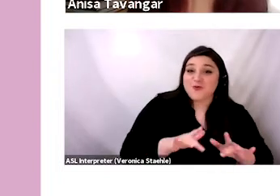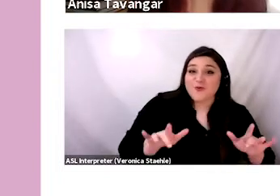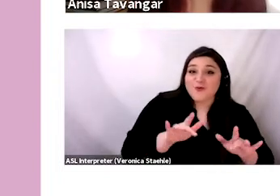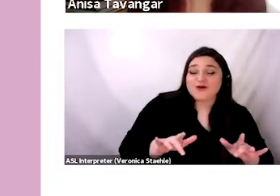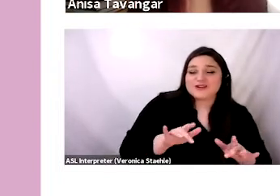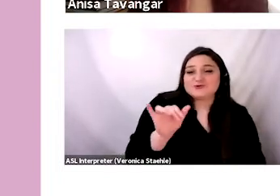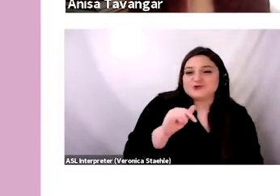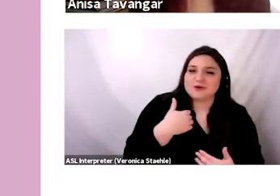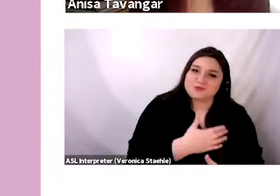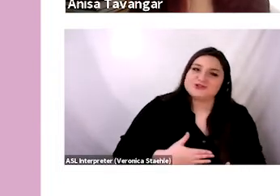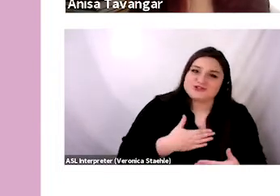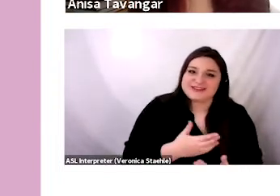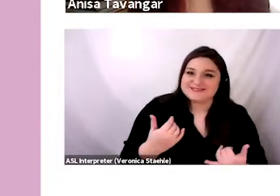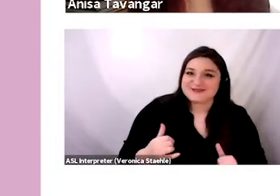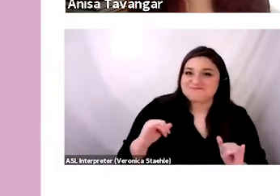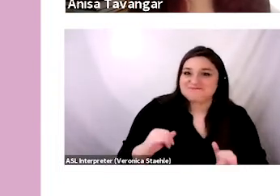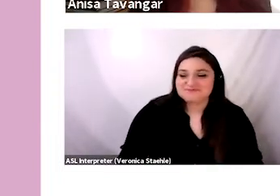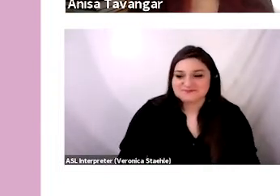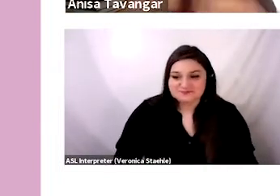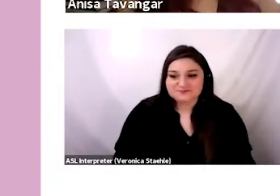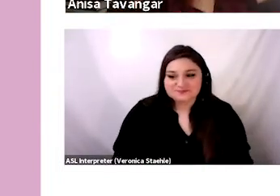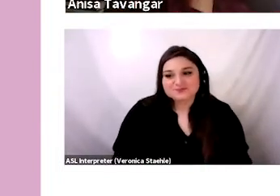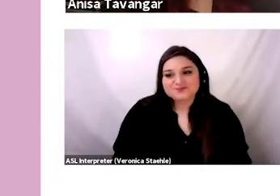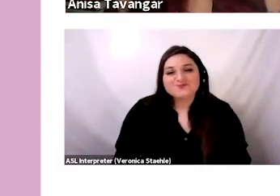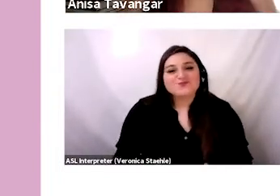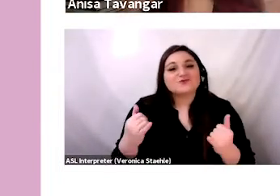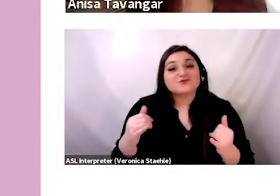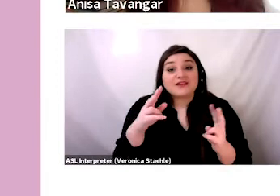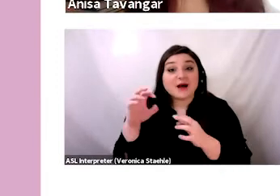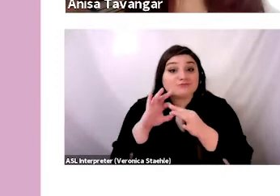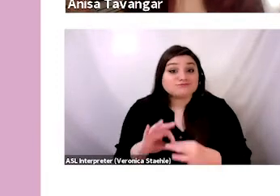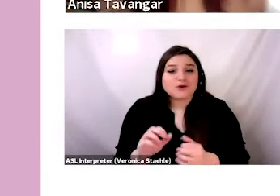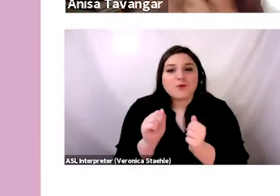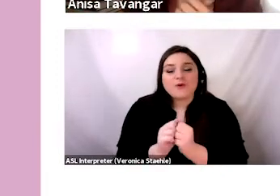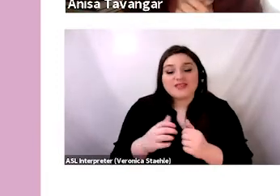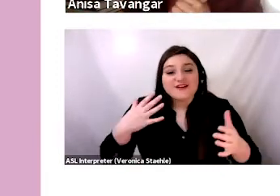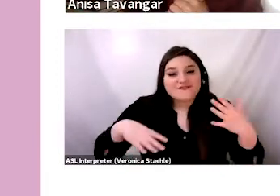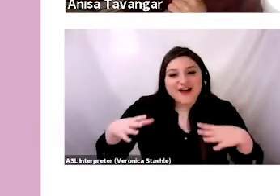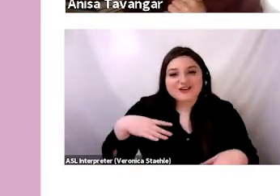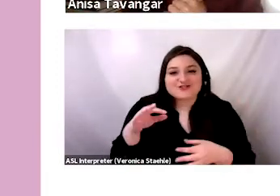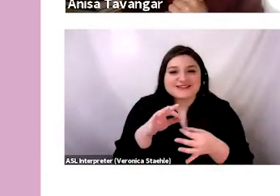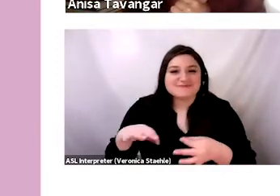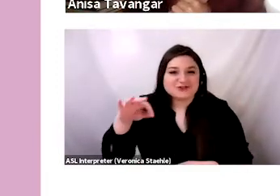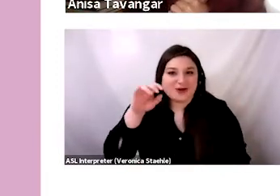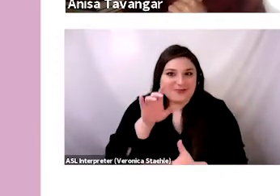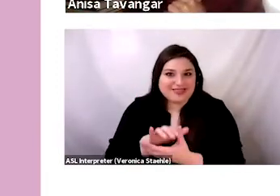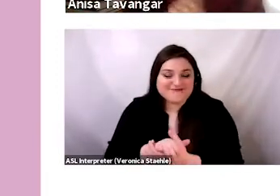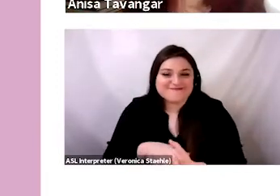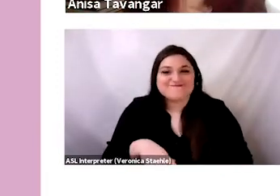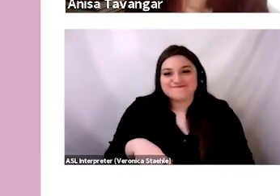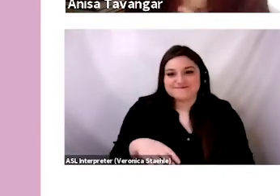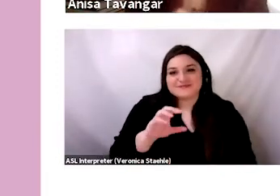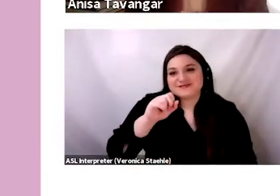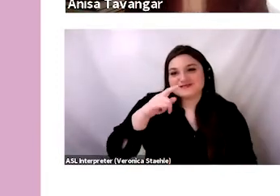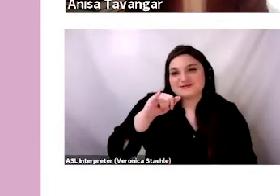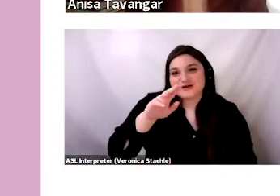watching the recording. I really appreciate it. Um, so the topic today is fashion and spirituality, and in line with that,